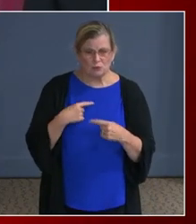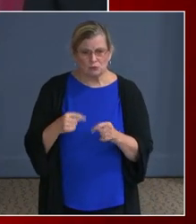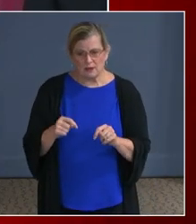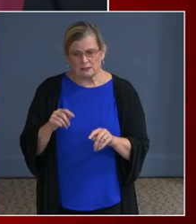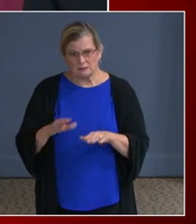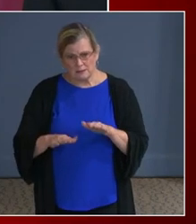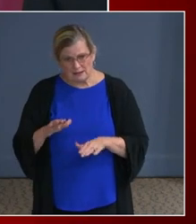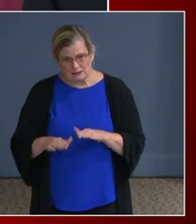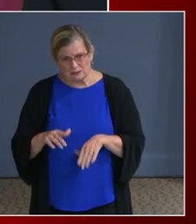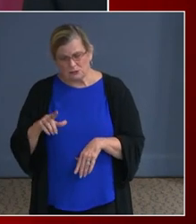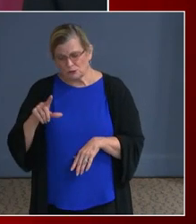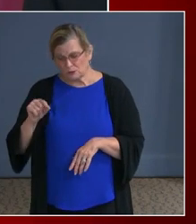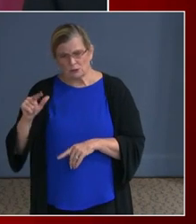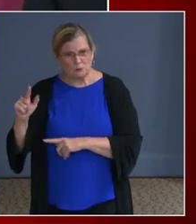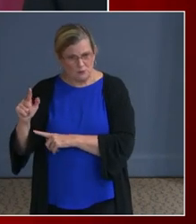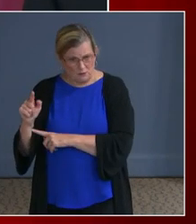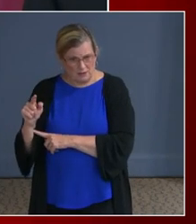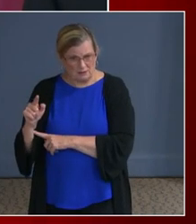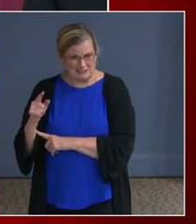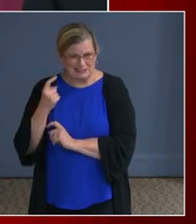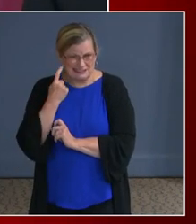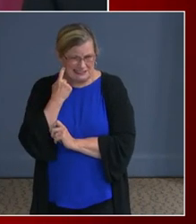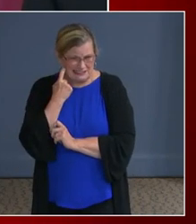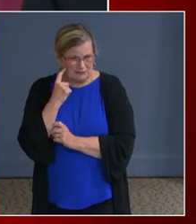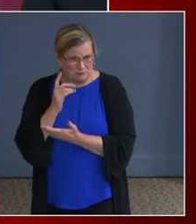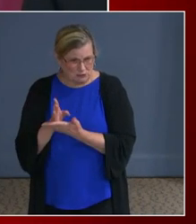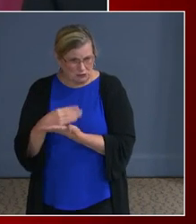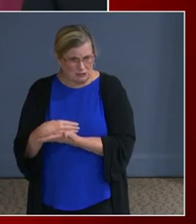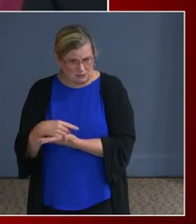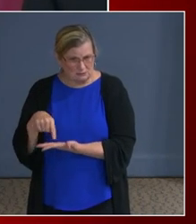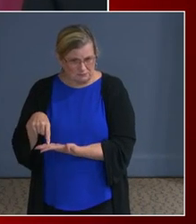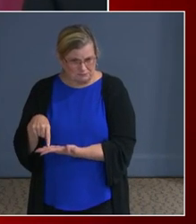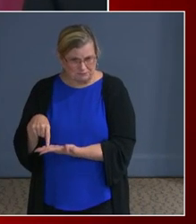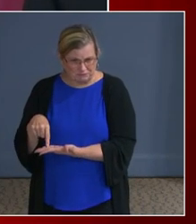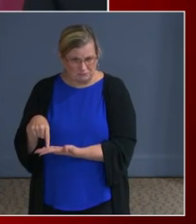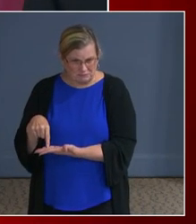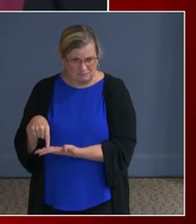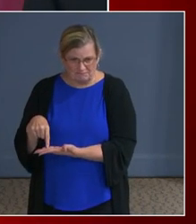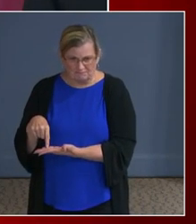21 very recently. And I dare say that